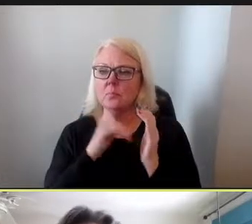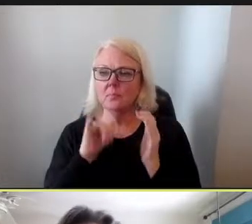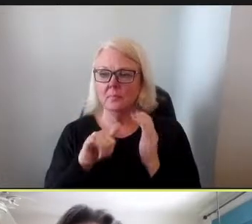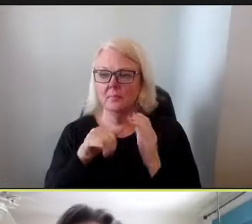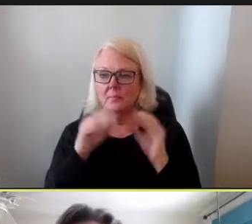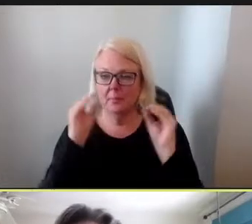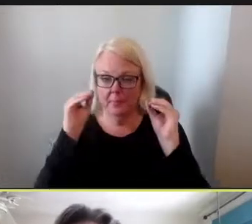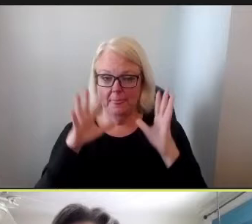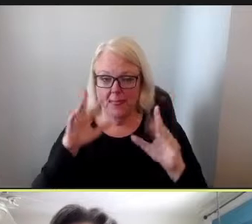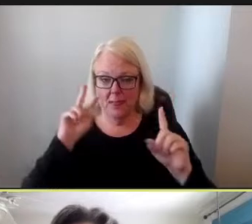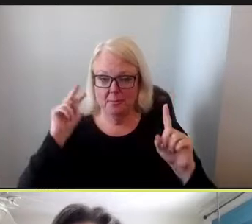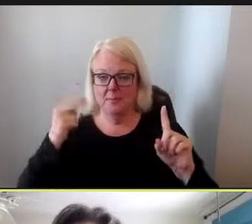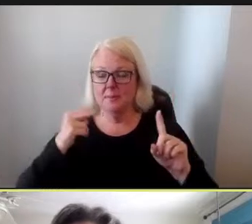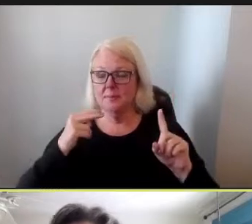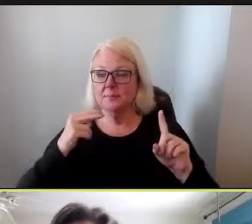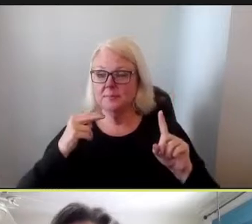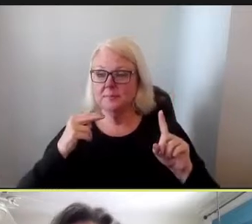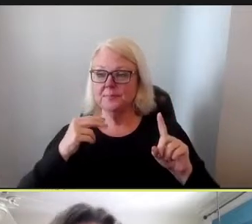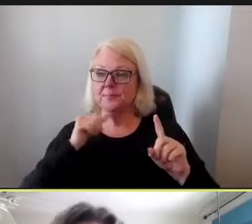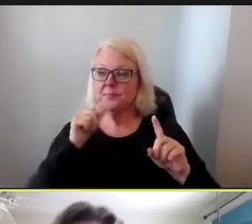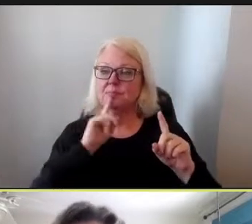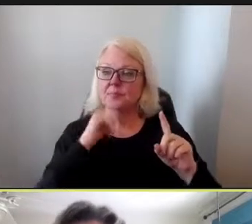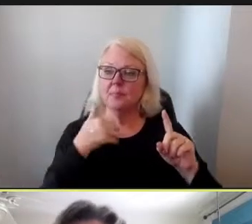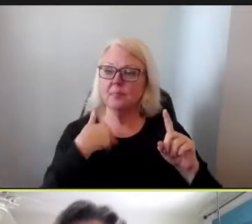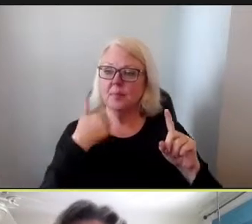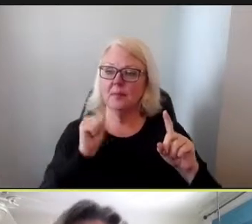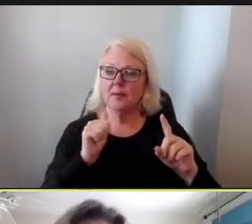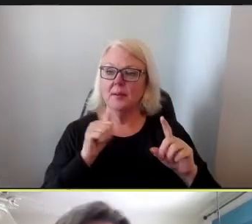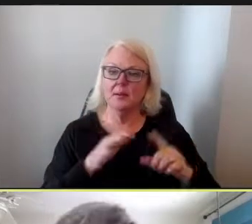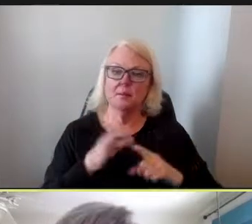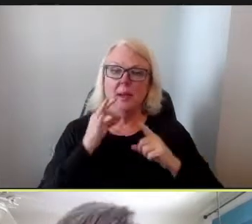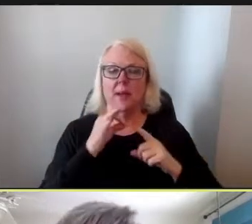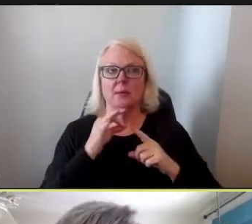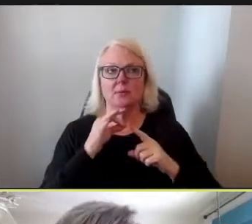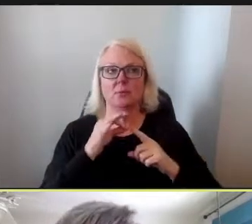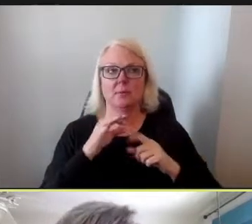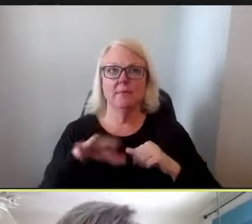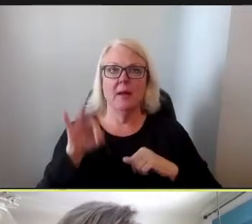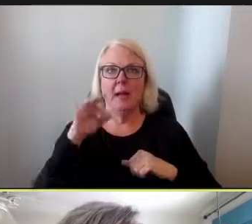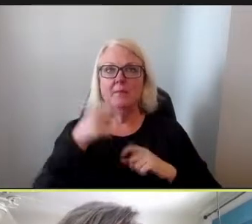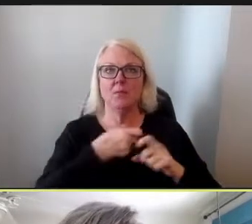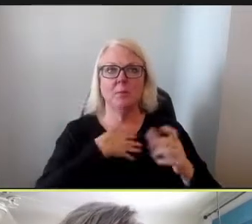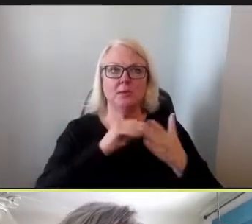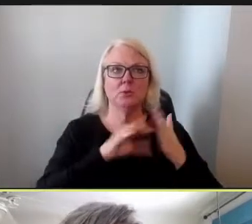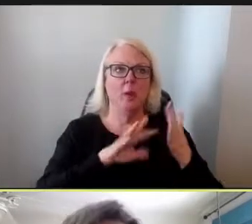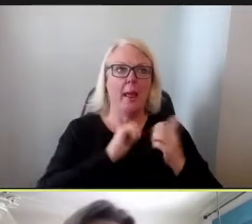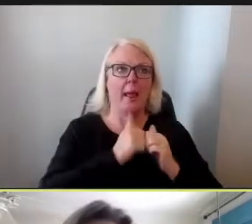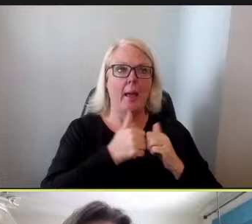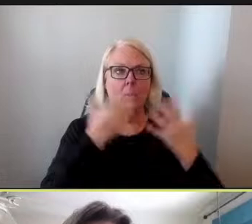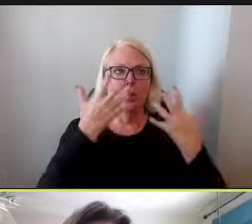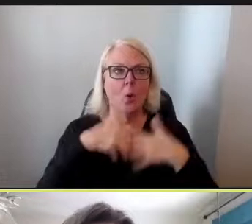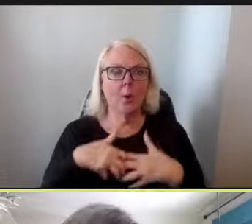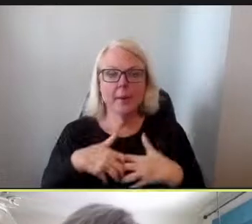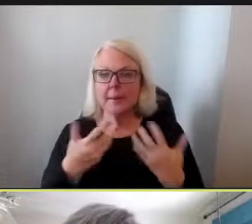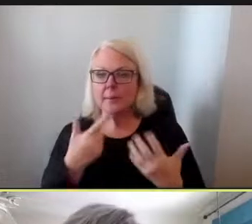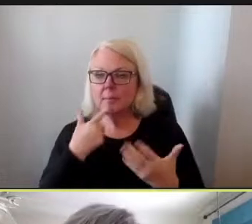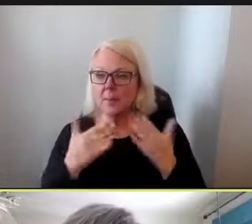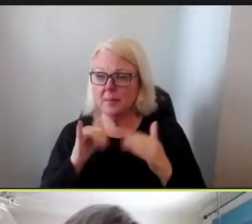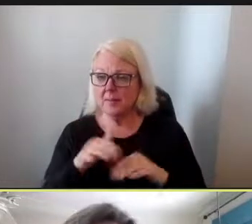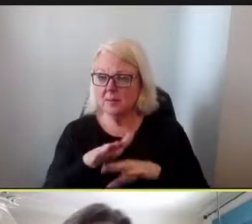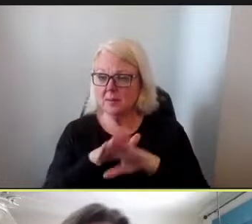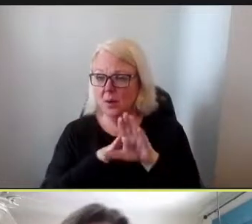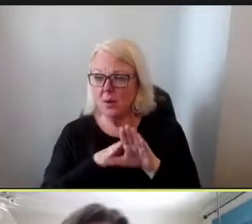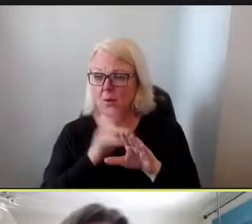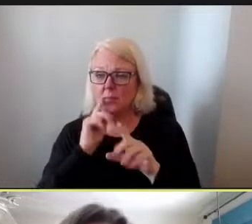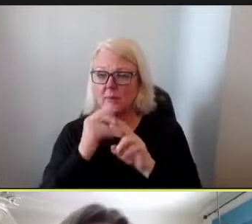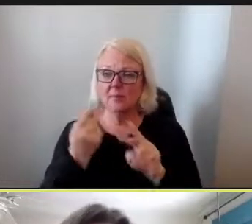instructor's perspective, and I don't really have any special findings for my students on how this is all working. Maybe these moments of slowness and